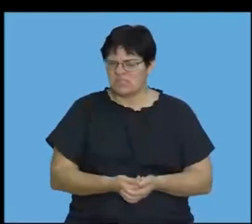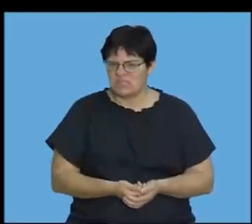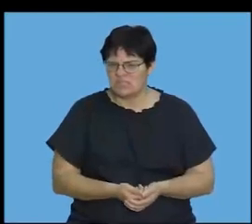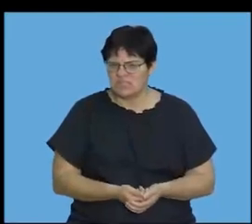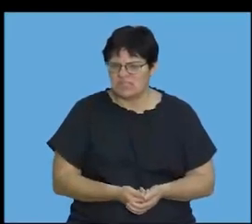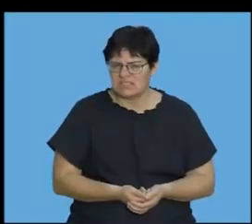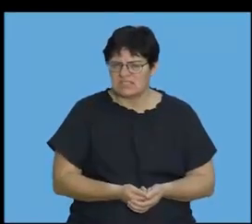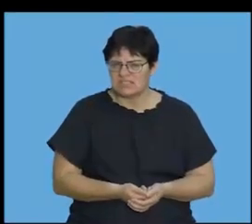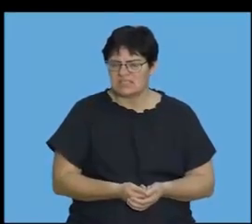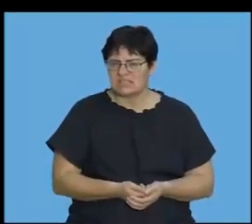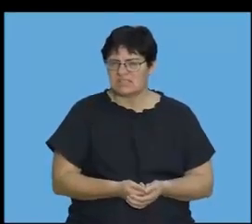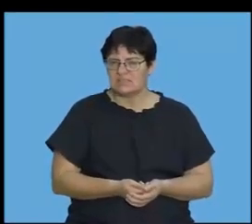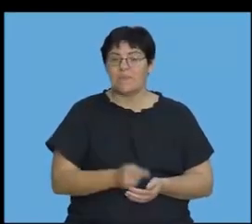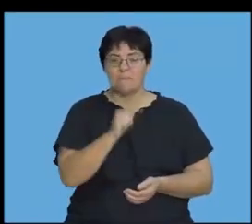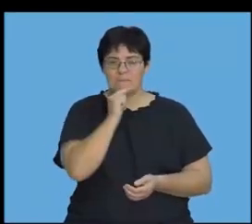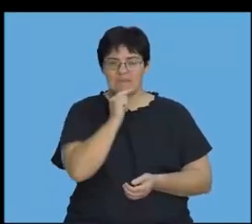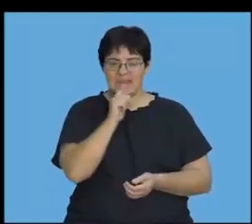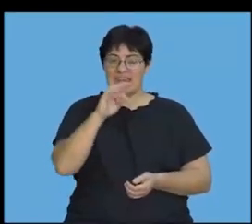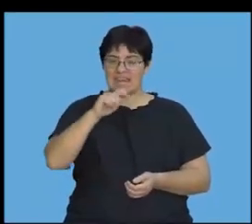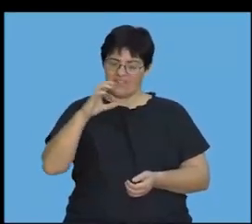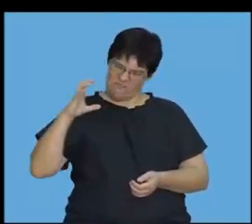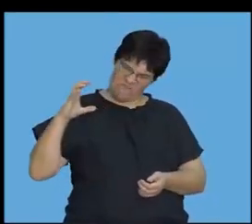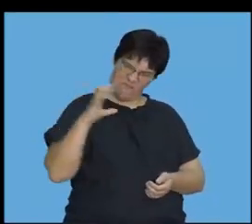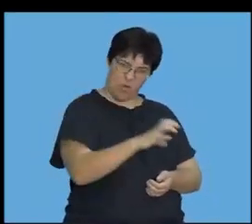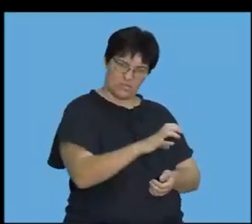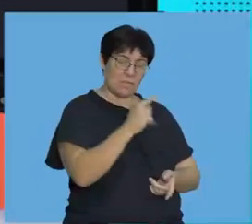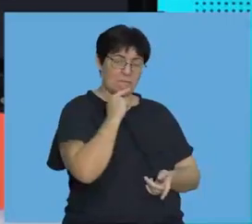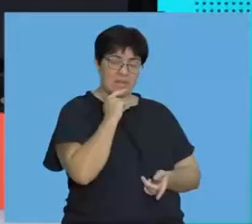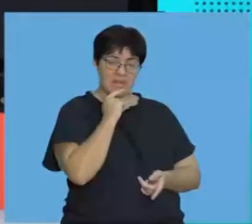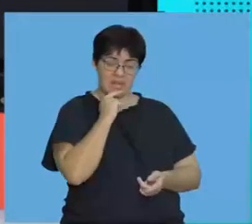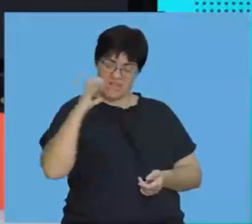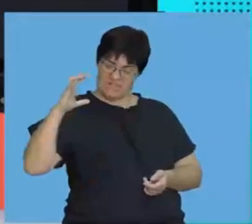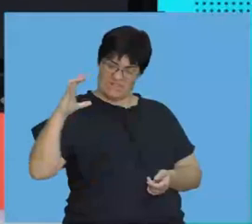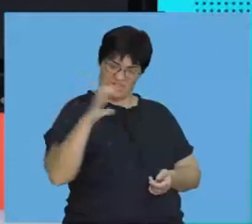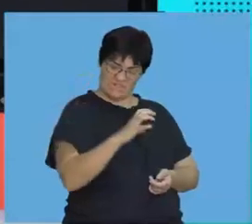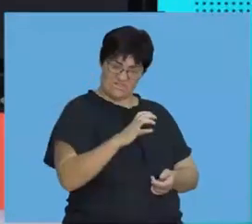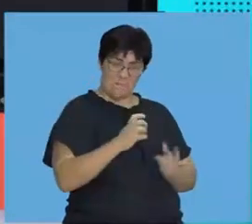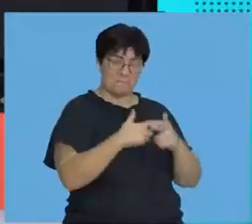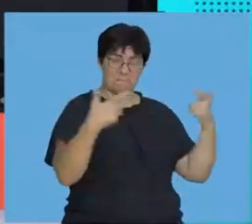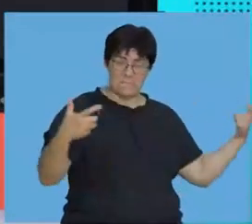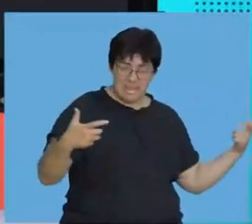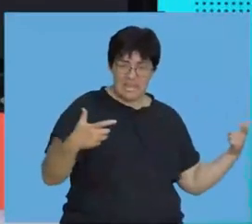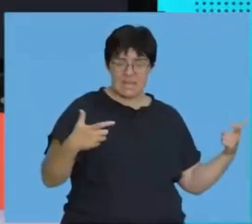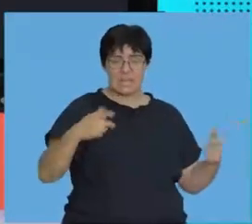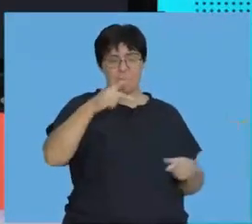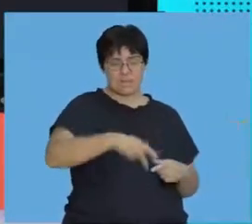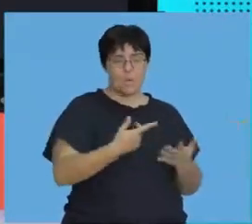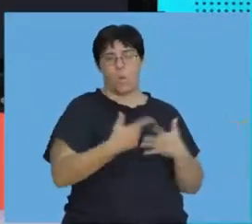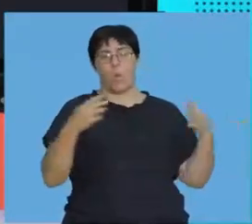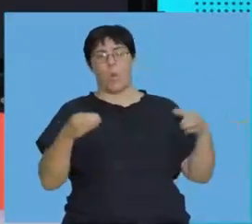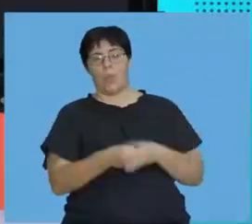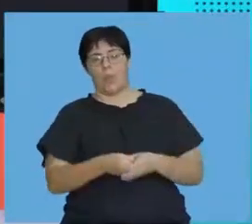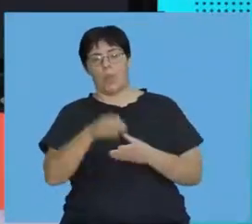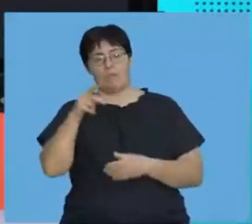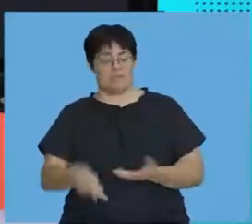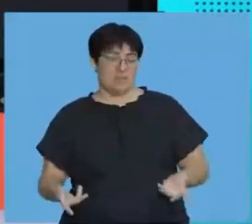you? Well, it tells you about the net force. It tells you whether it's a big change in momentum or a small